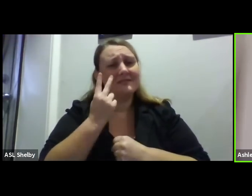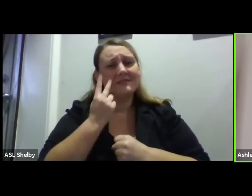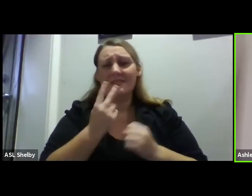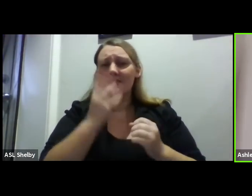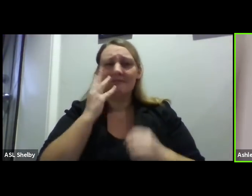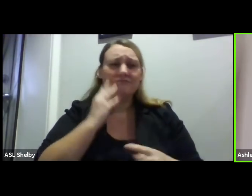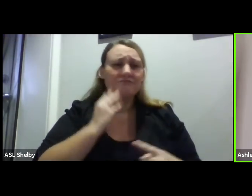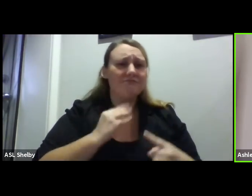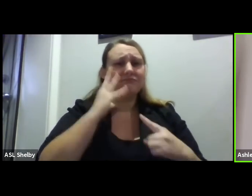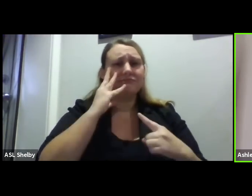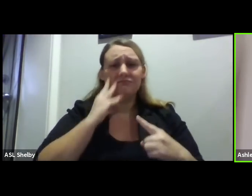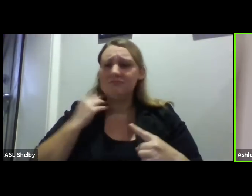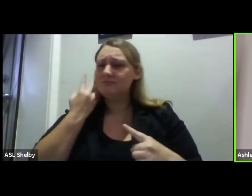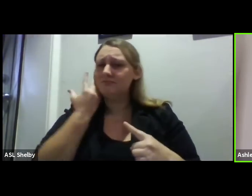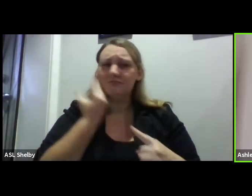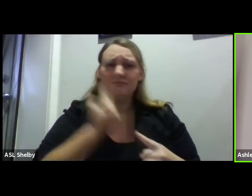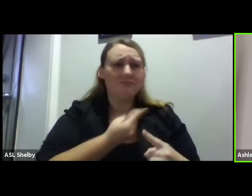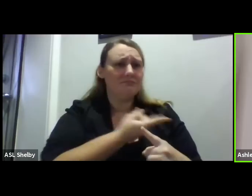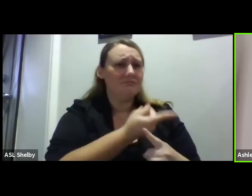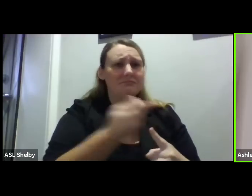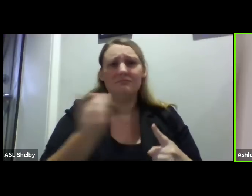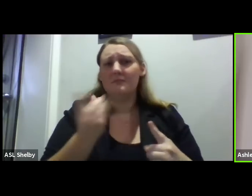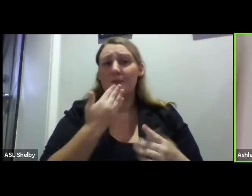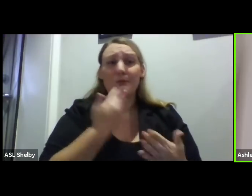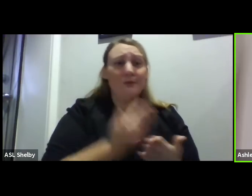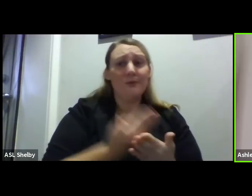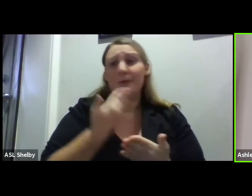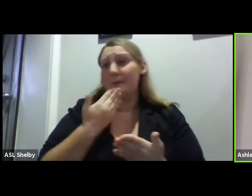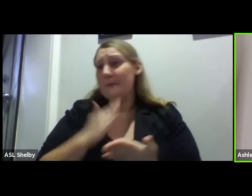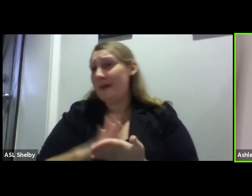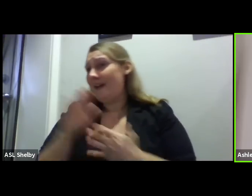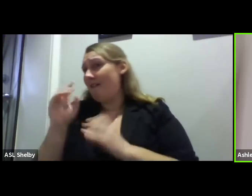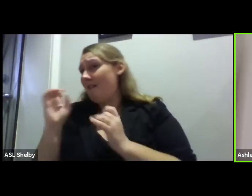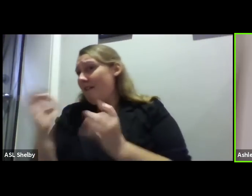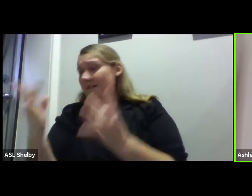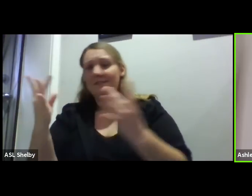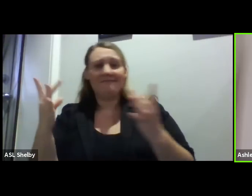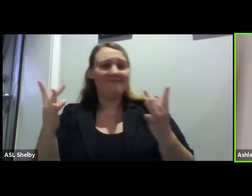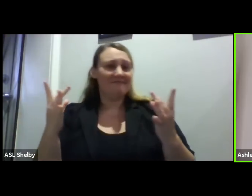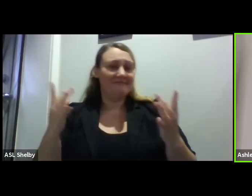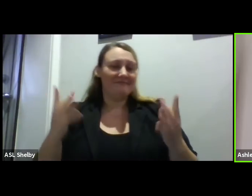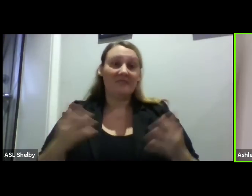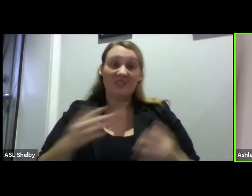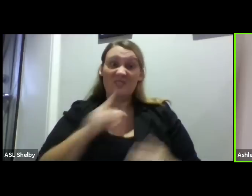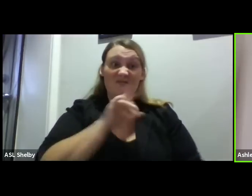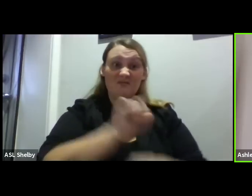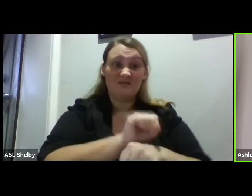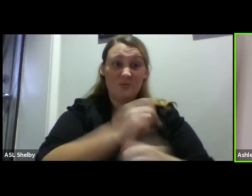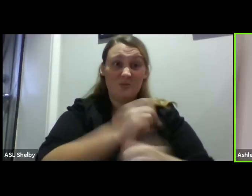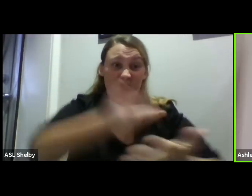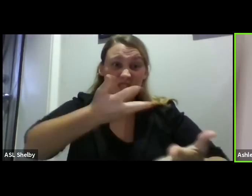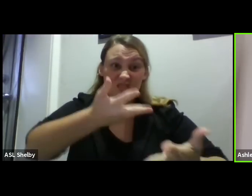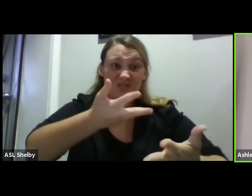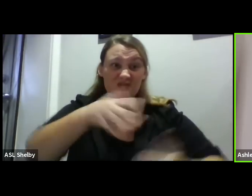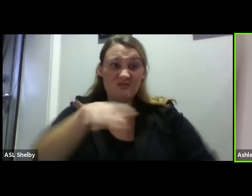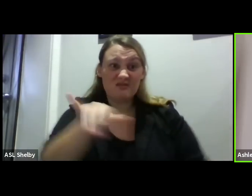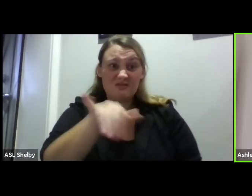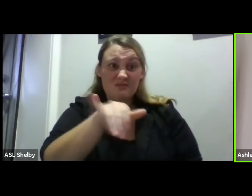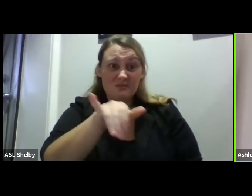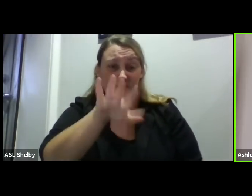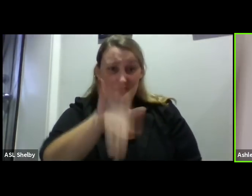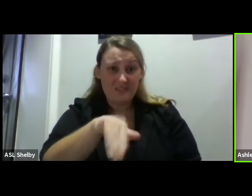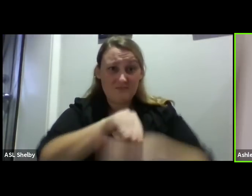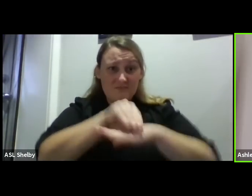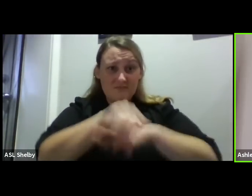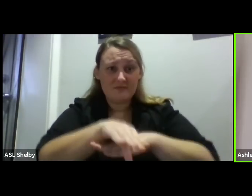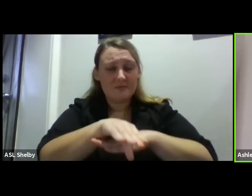insanely fucking rich, I have firsthand knowledge that your support, allyship, and dollars